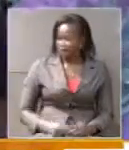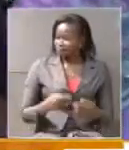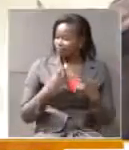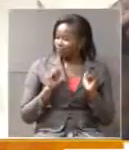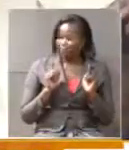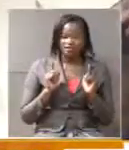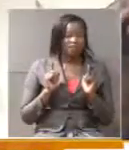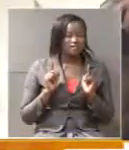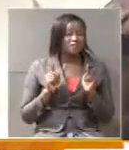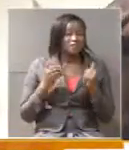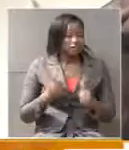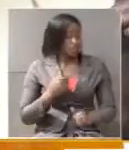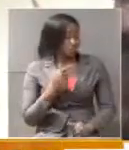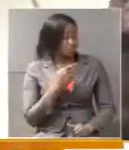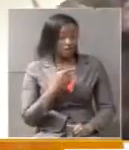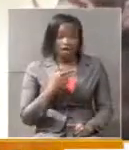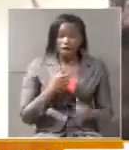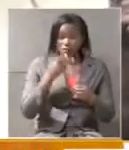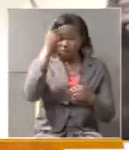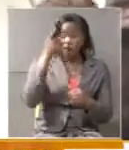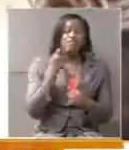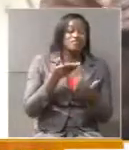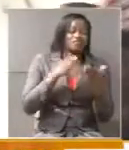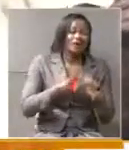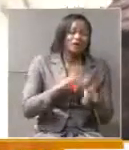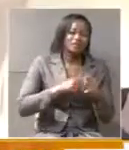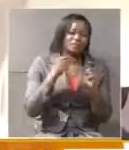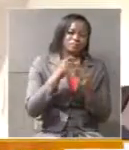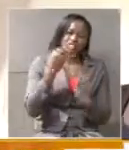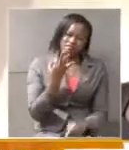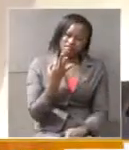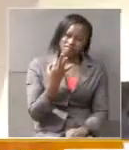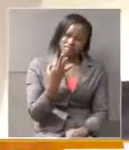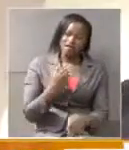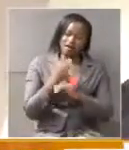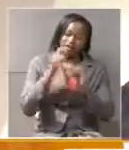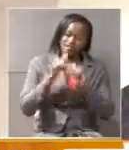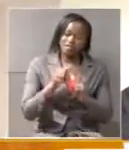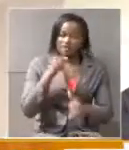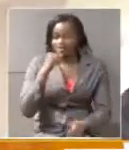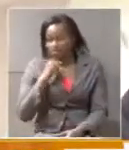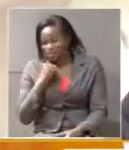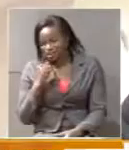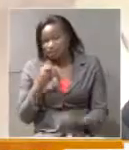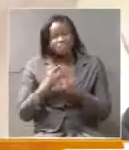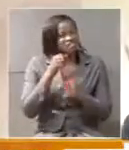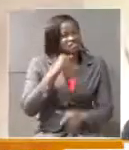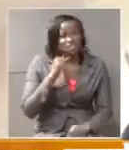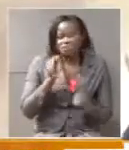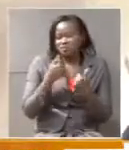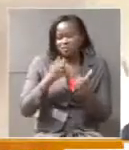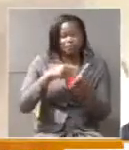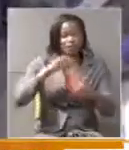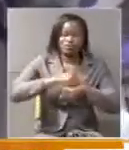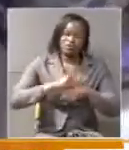pregnancy. Nangobi lost her parents while in primary 3, leaving her with a grandmother who could not afford her school